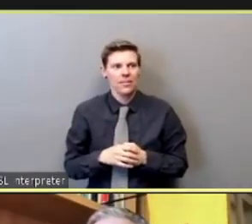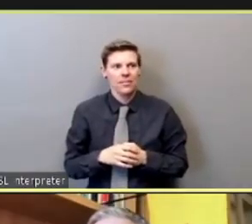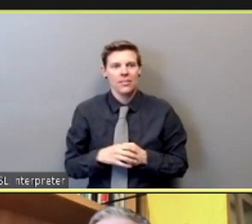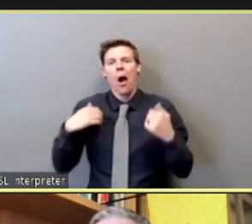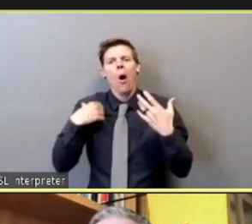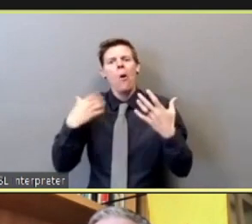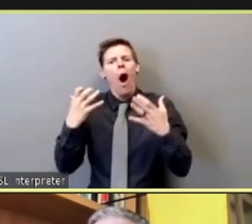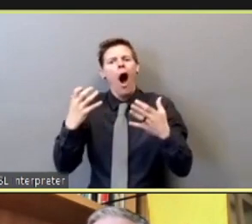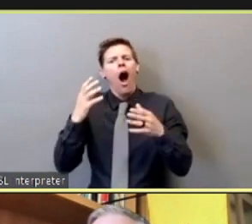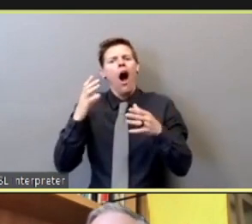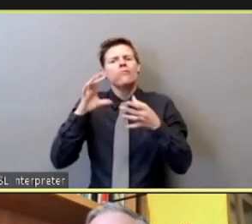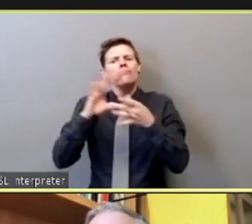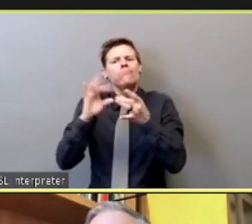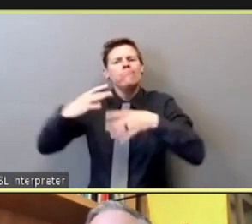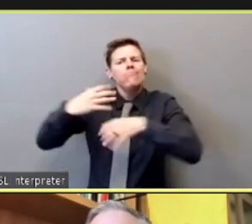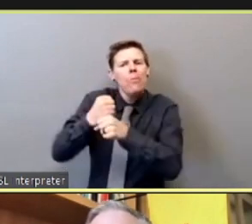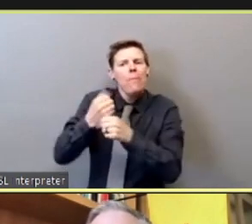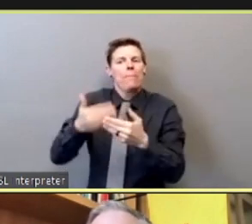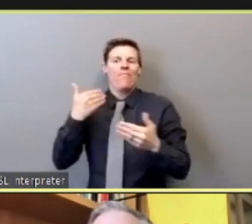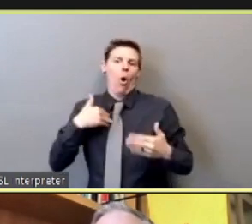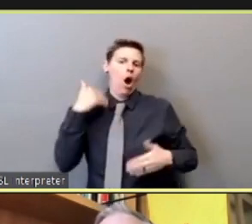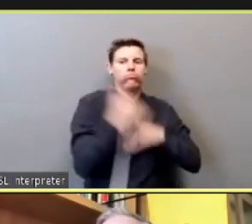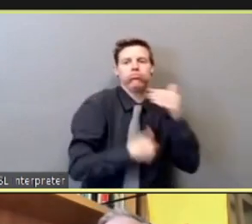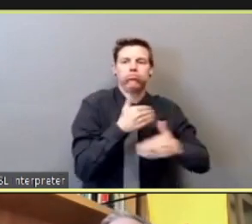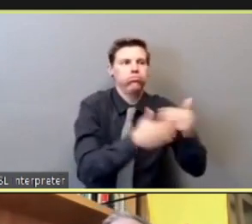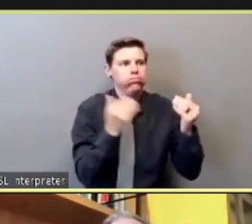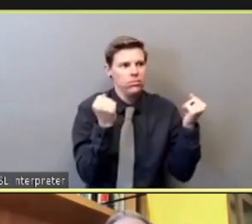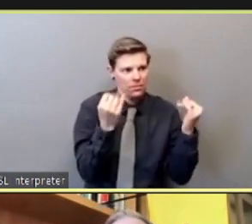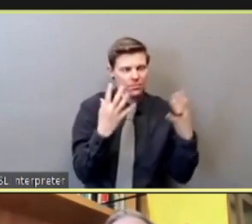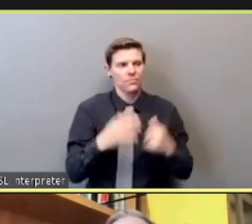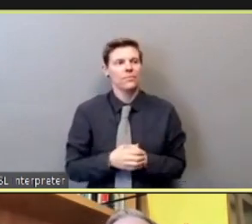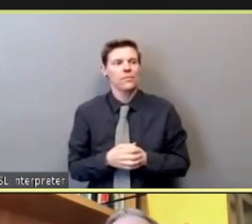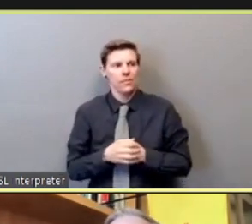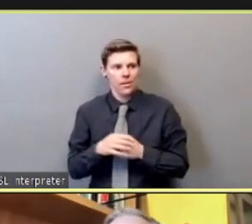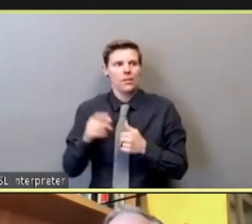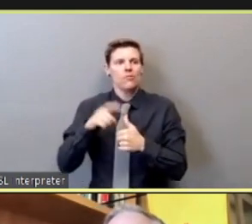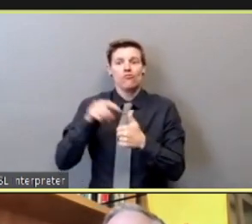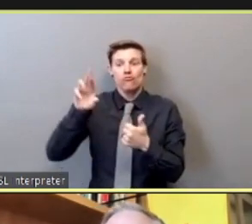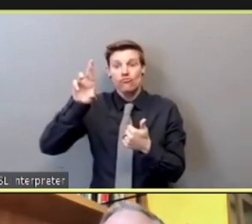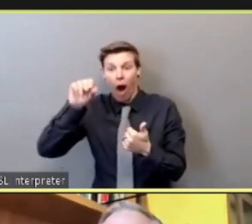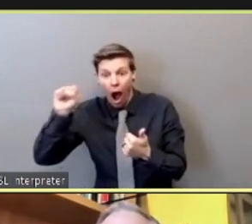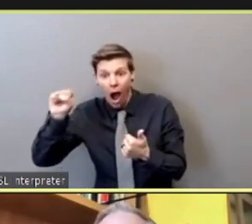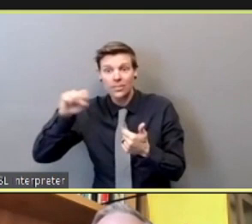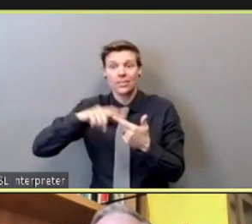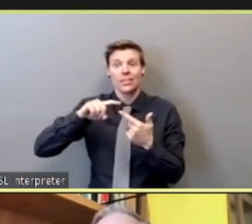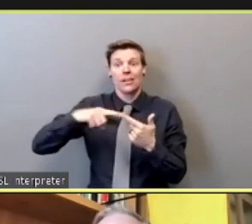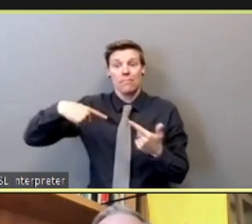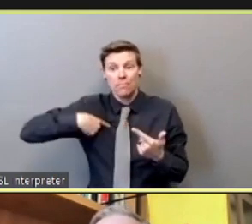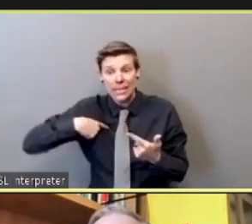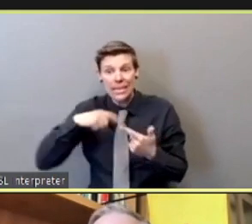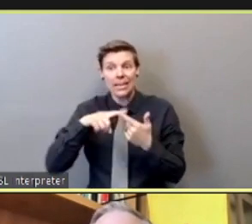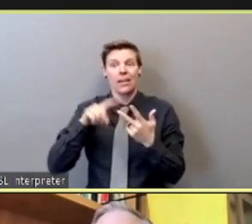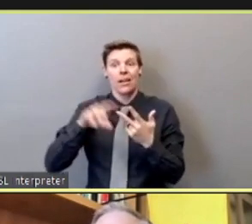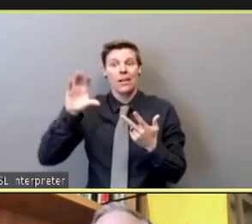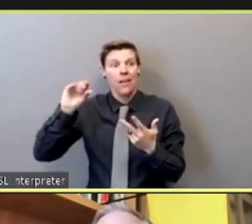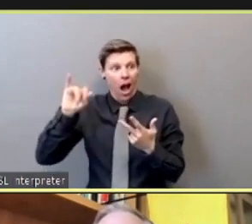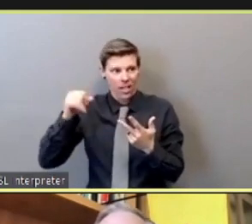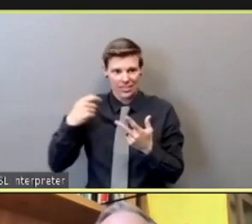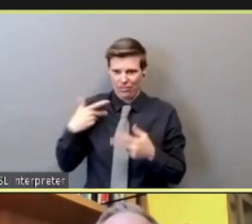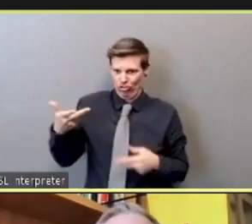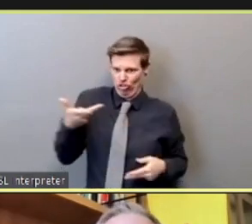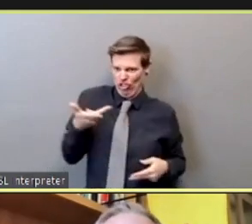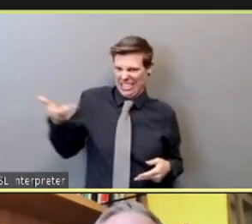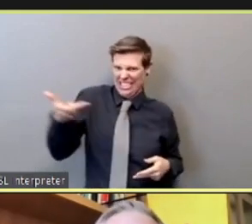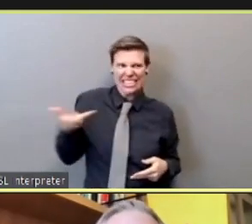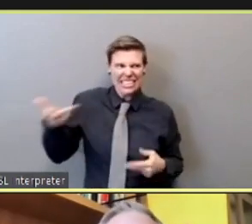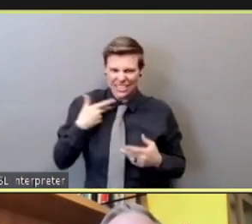know, Doctors Collins and Ross and I would say we started the day at 7:30, at 7 o'clock every morning, but I'm sure most